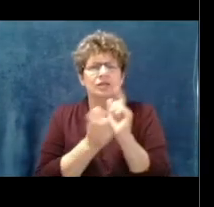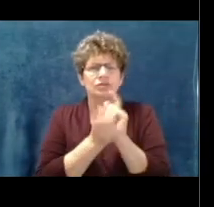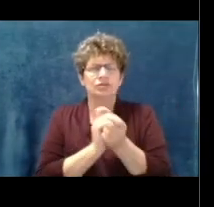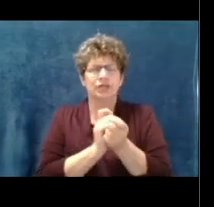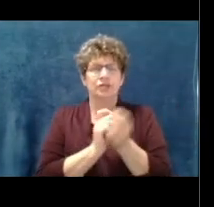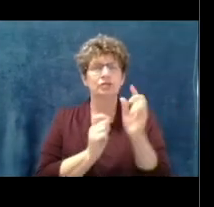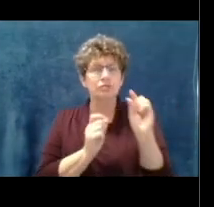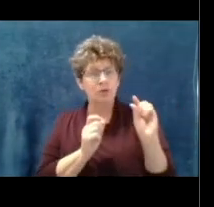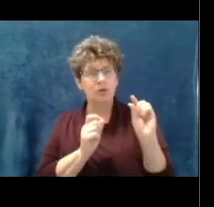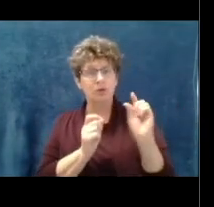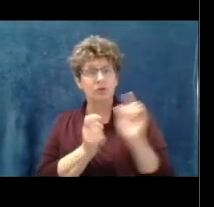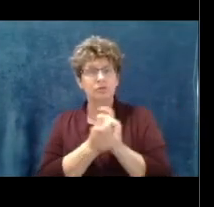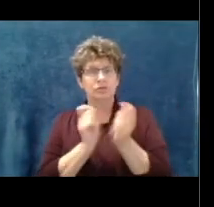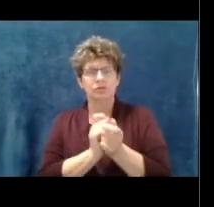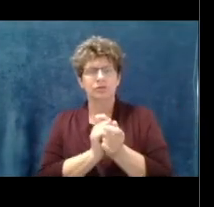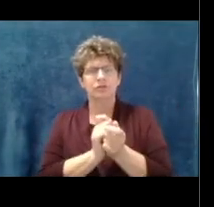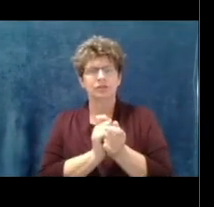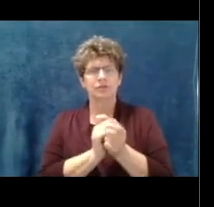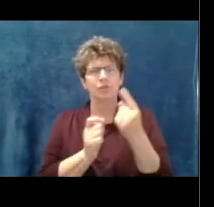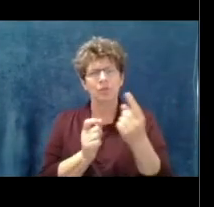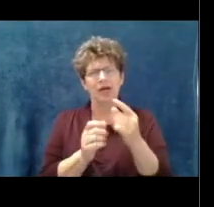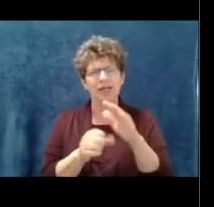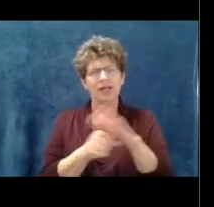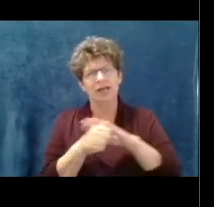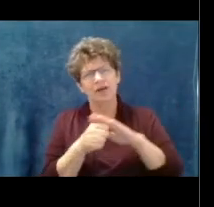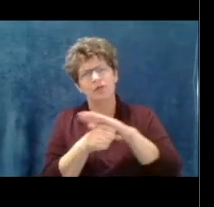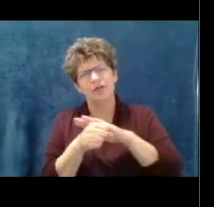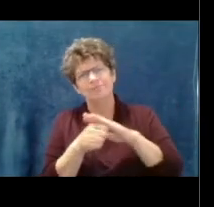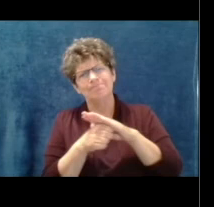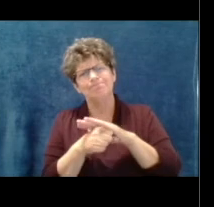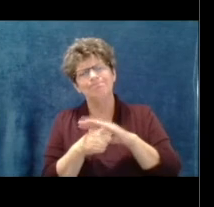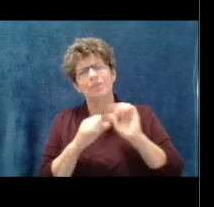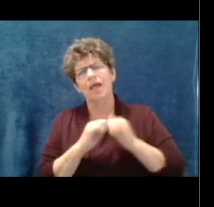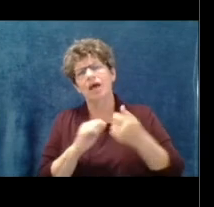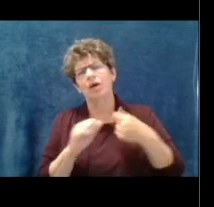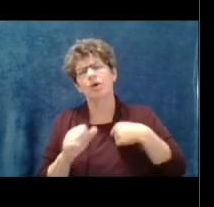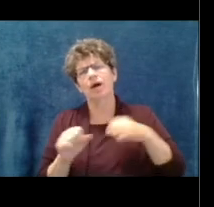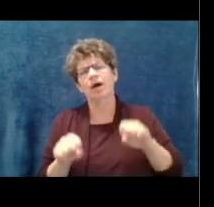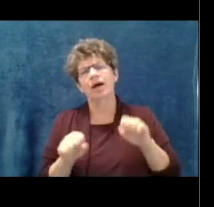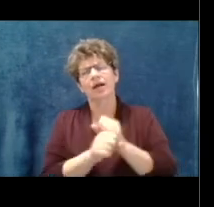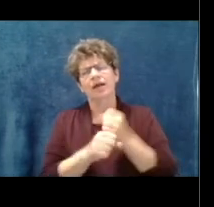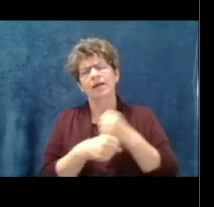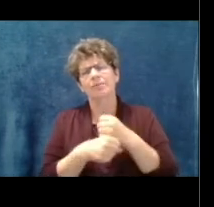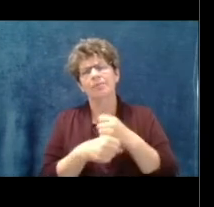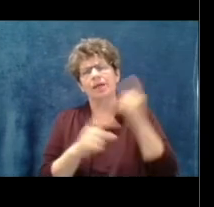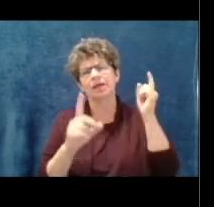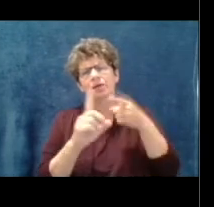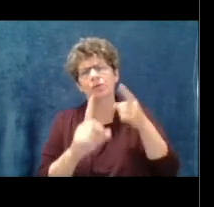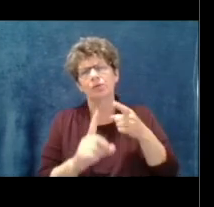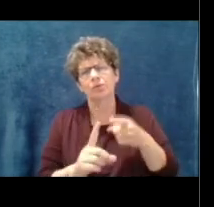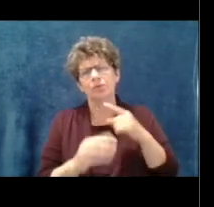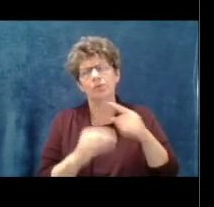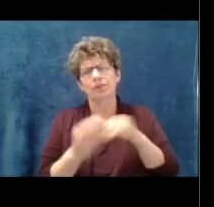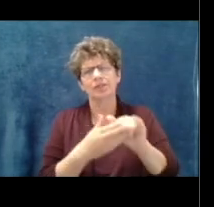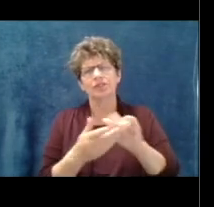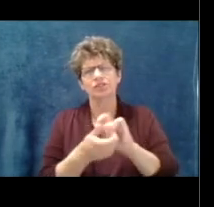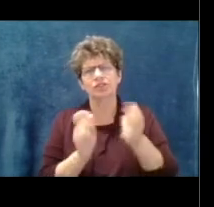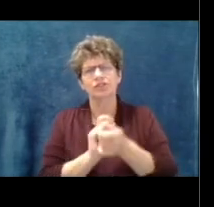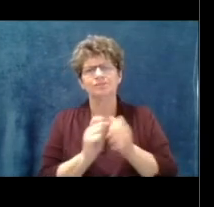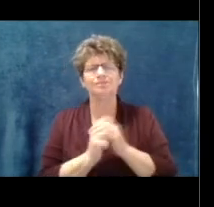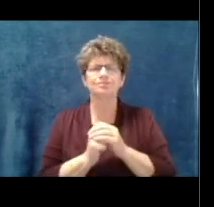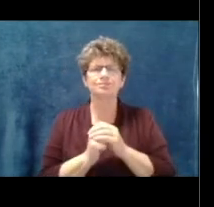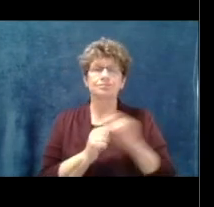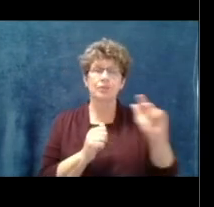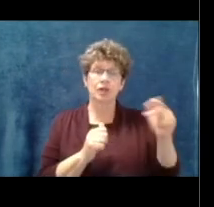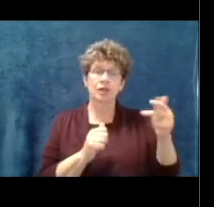and to think, what could I do? How could I make a goal around making a change related to these things? Third step is you log